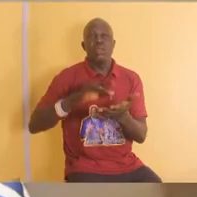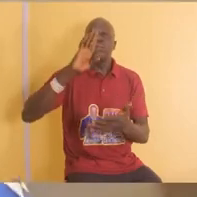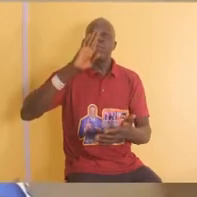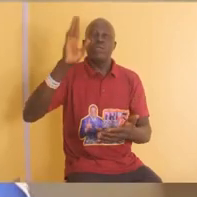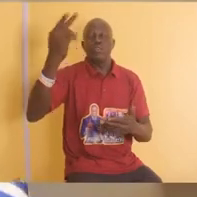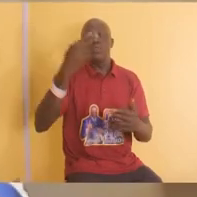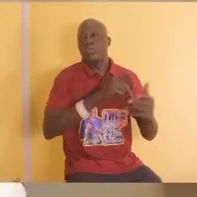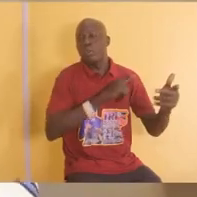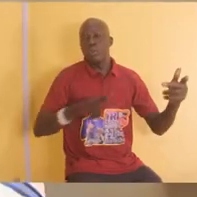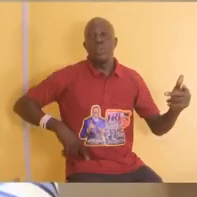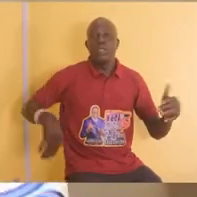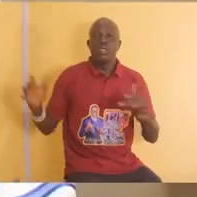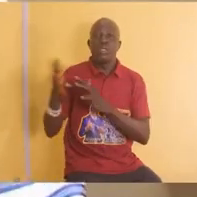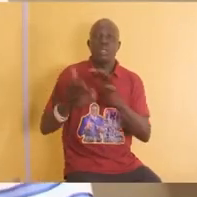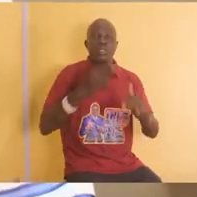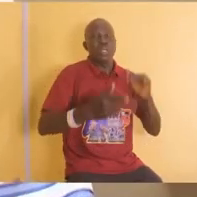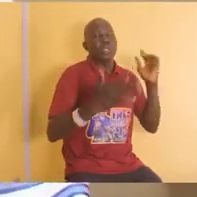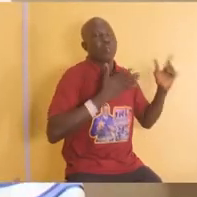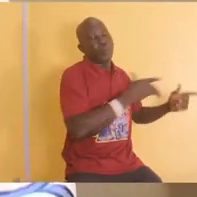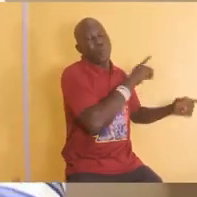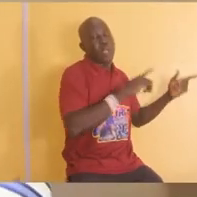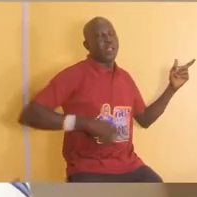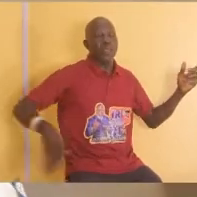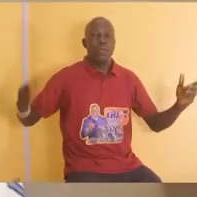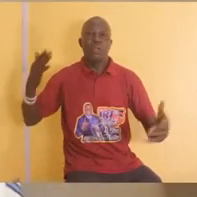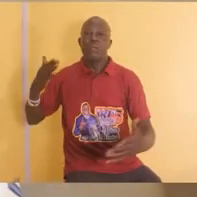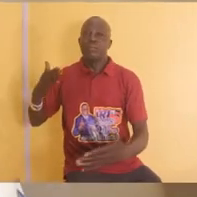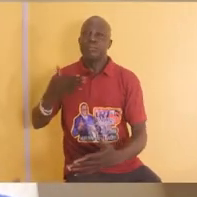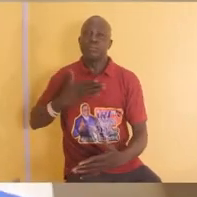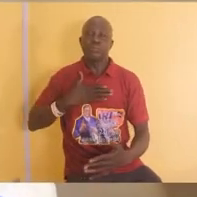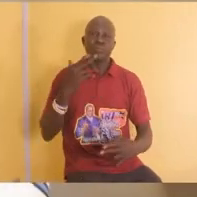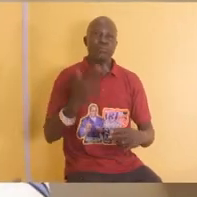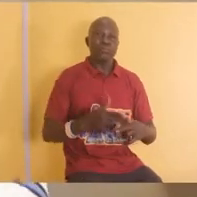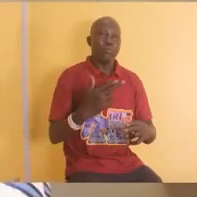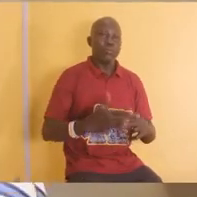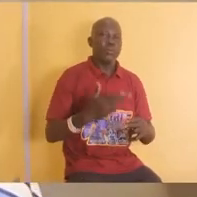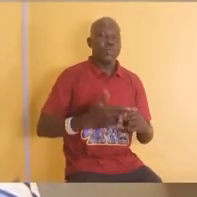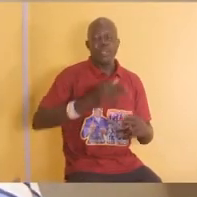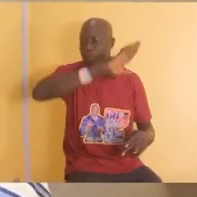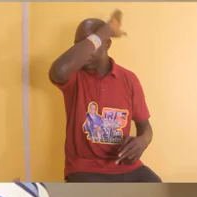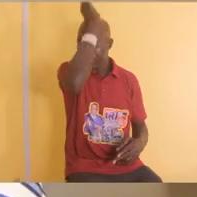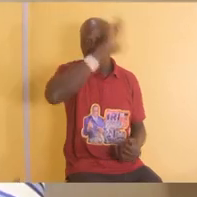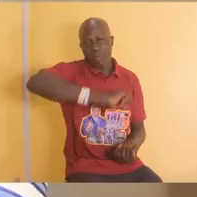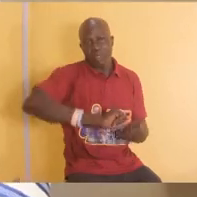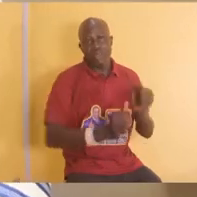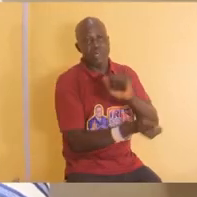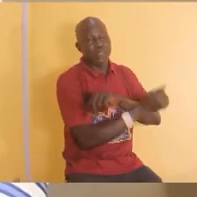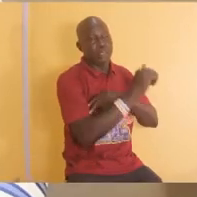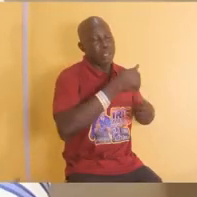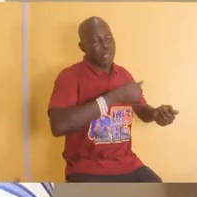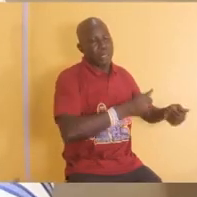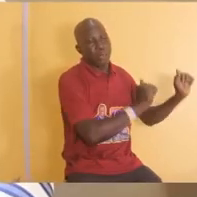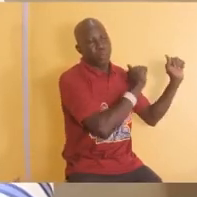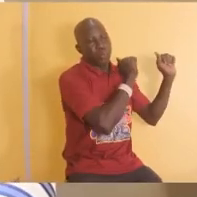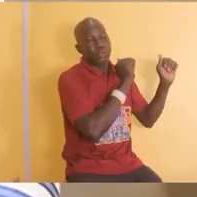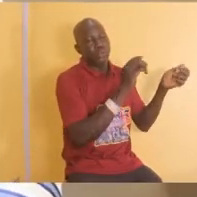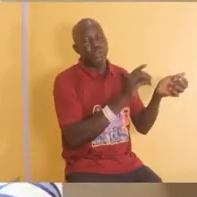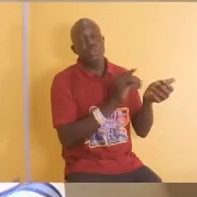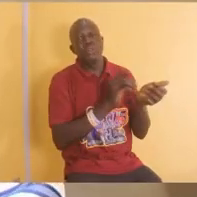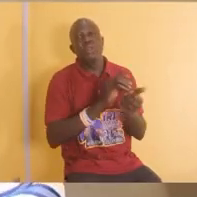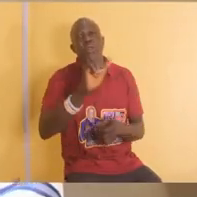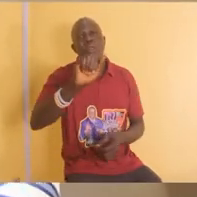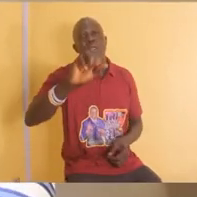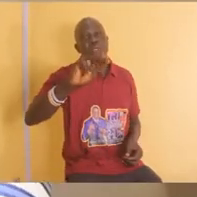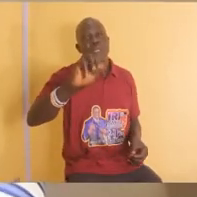amen glory to your great holy name oluwa wa amen Jesus name alone oruko mi o yi pada my name never changed apostle is